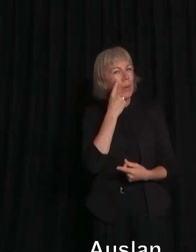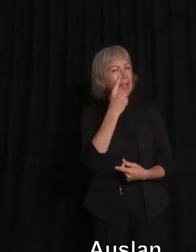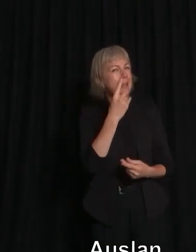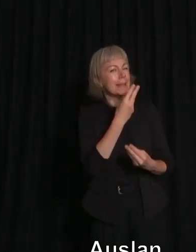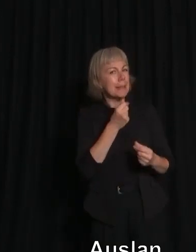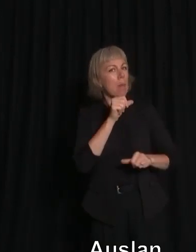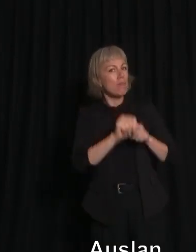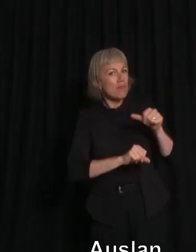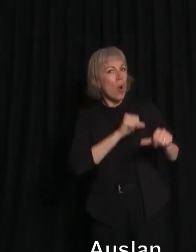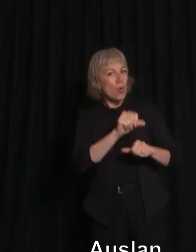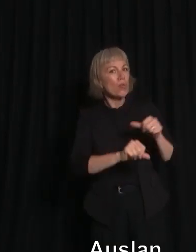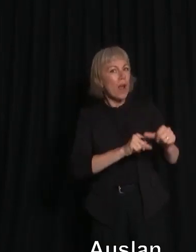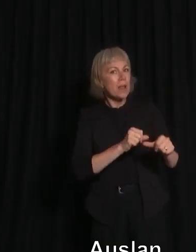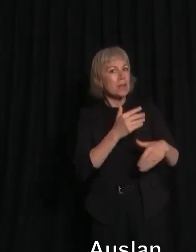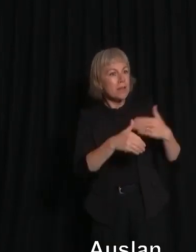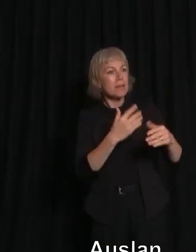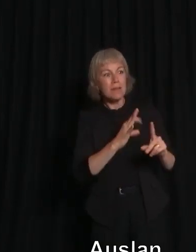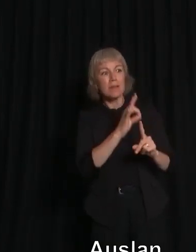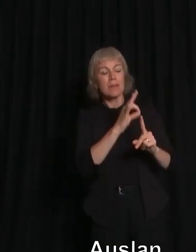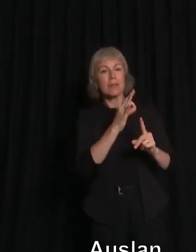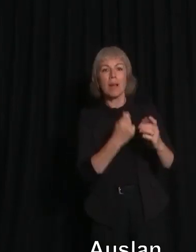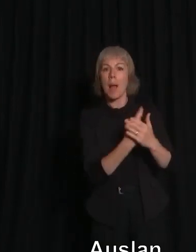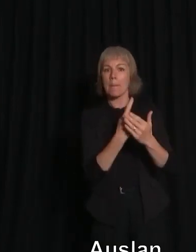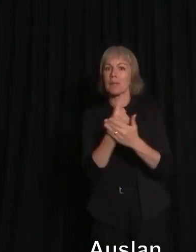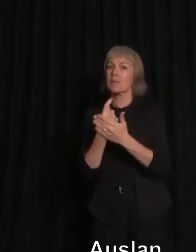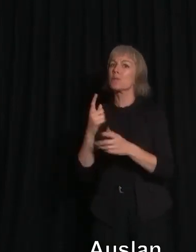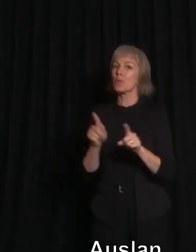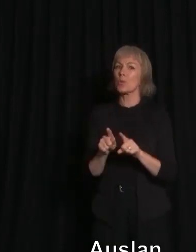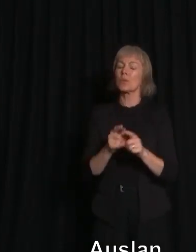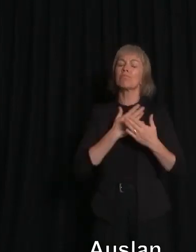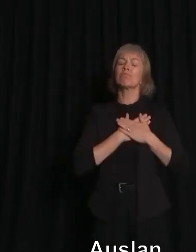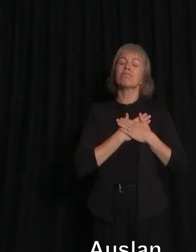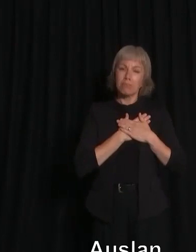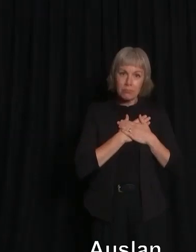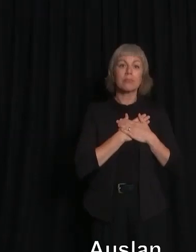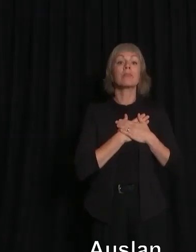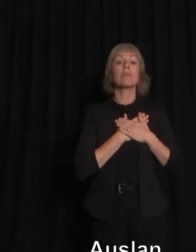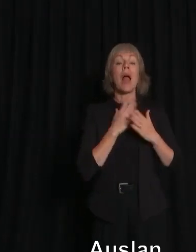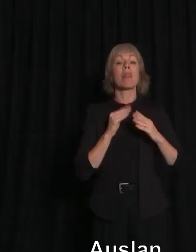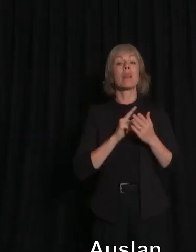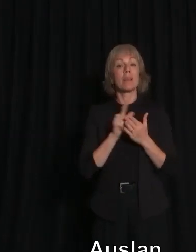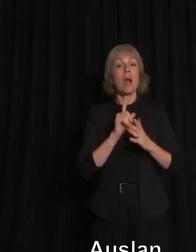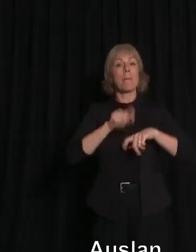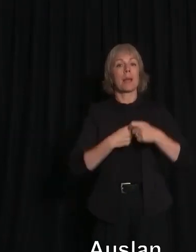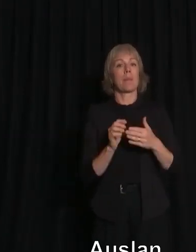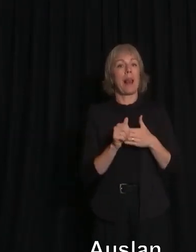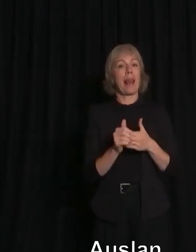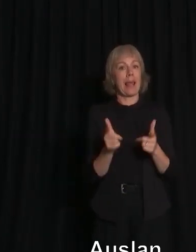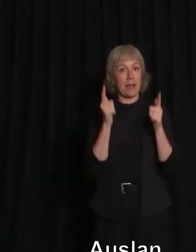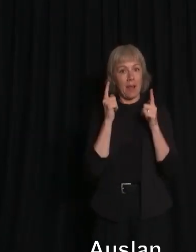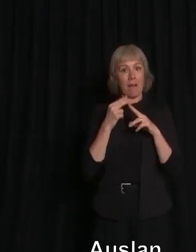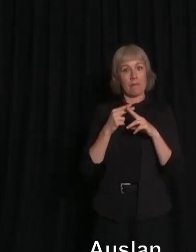progress can be made. I then became one of the leaders of the campaign for equal